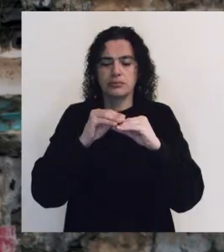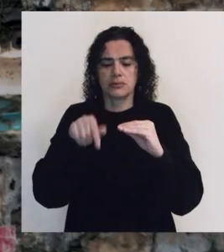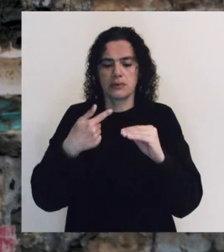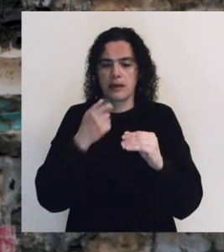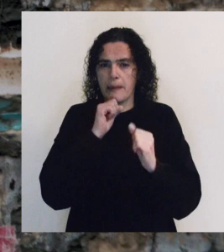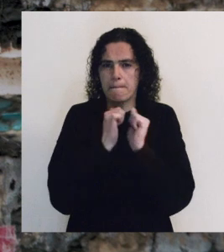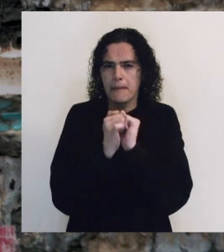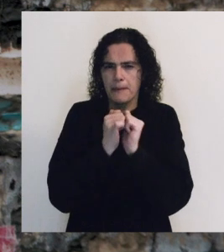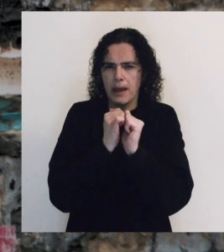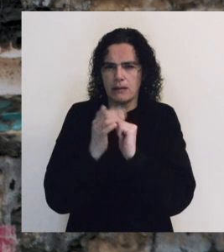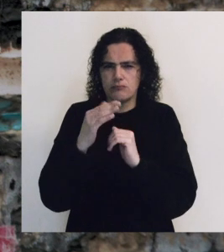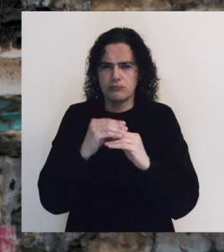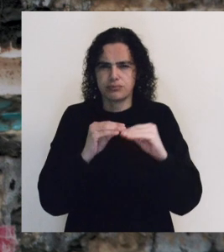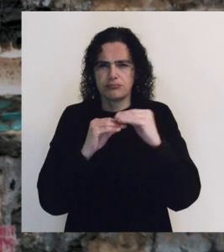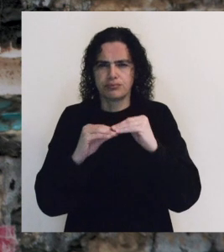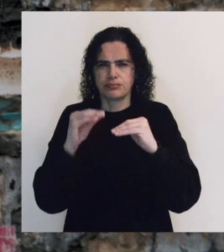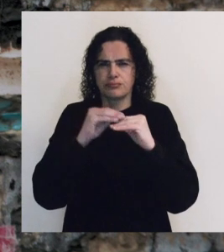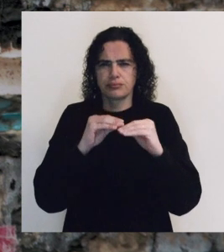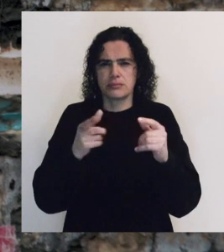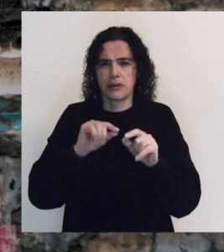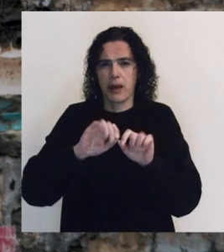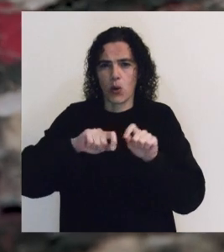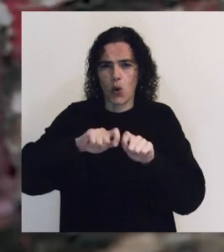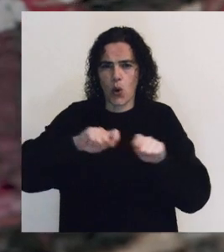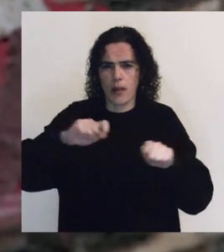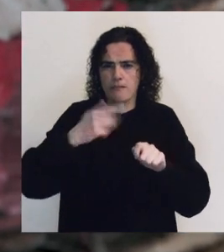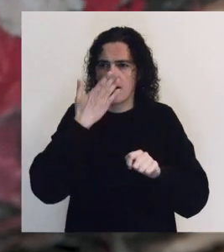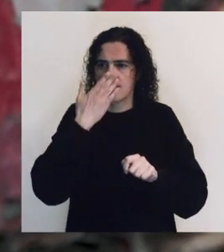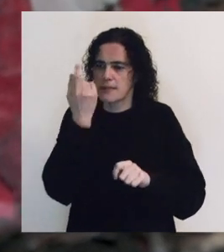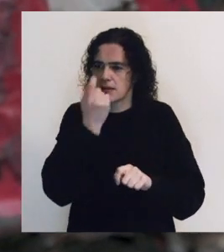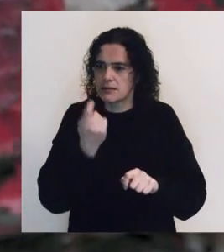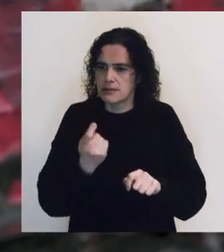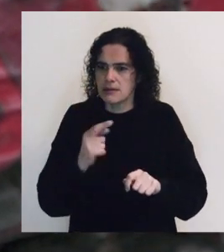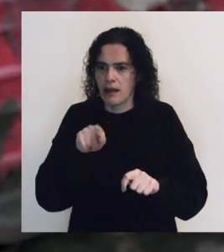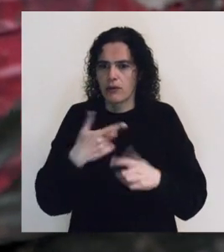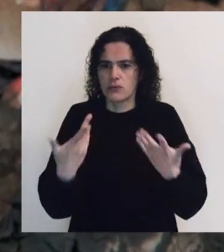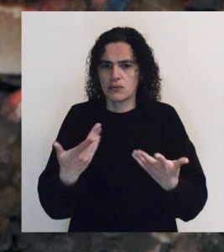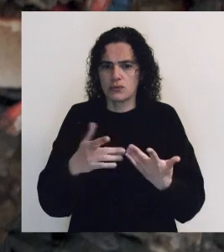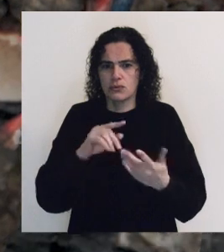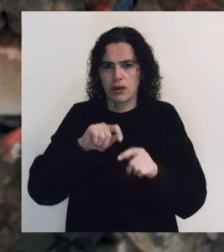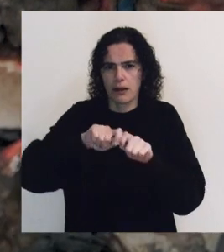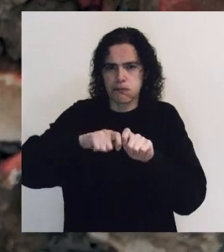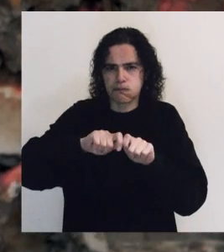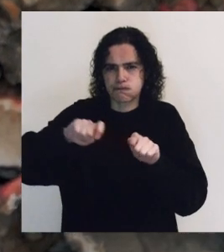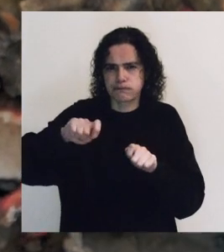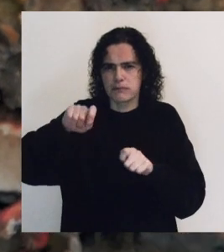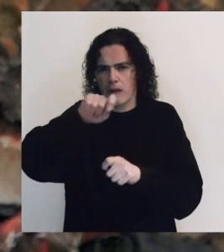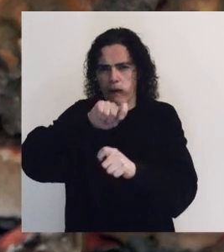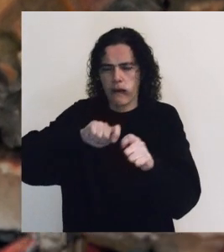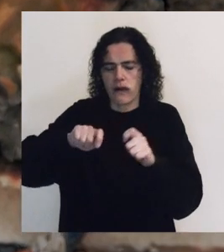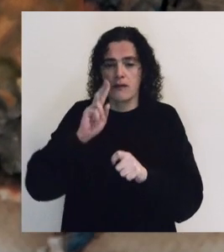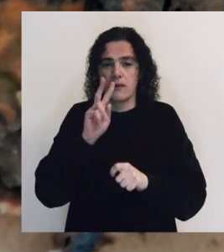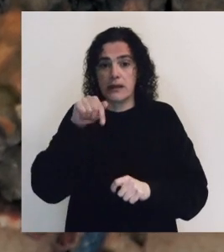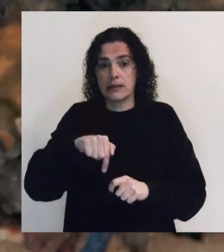with paper, also with ropes. It's like drawing with these cords